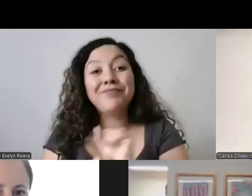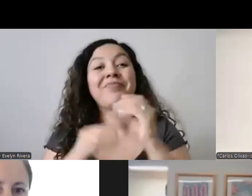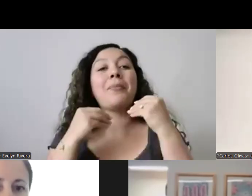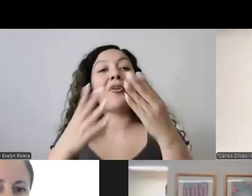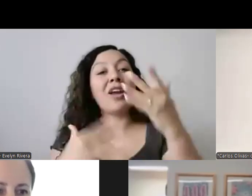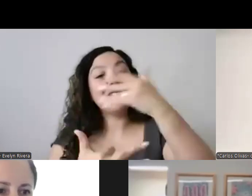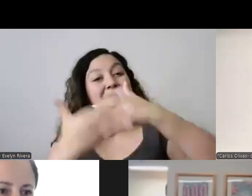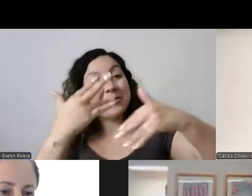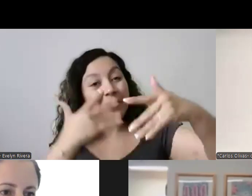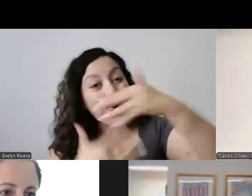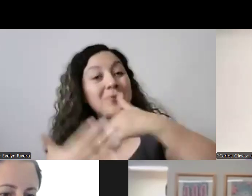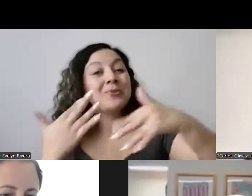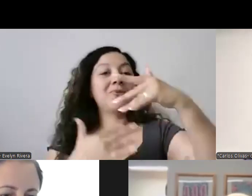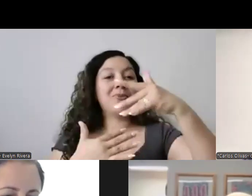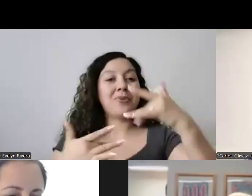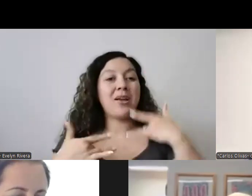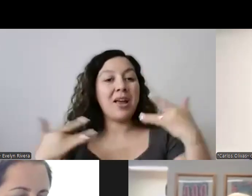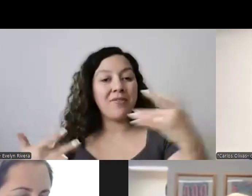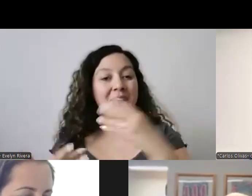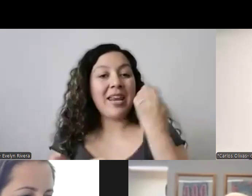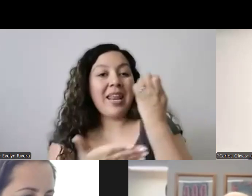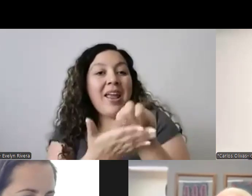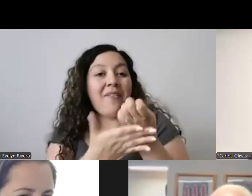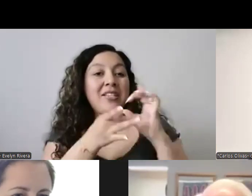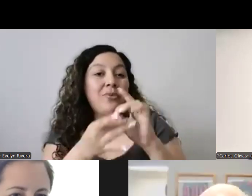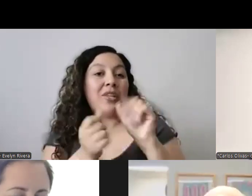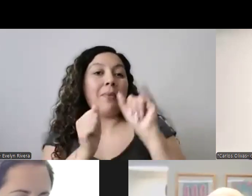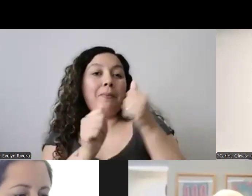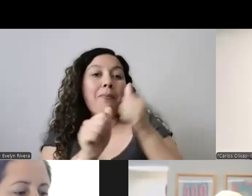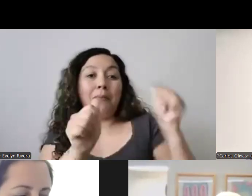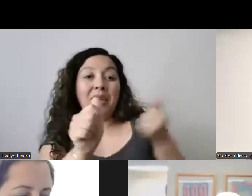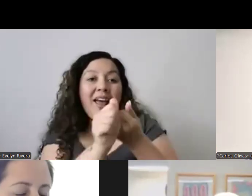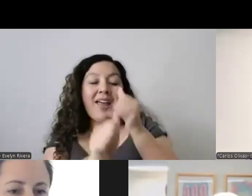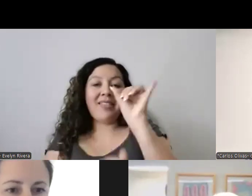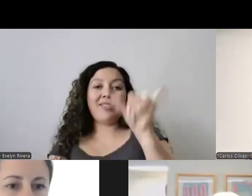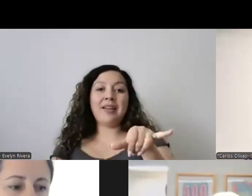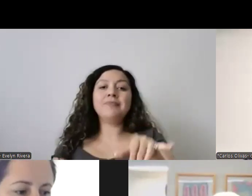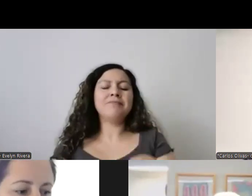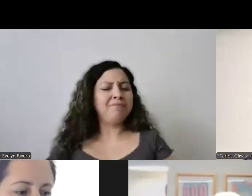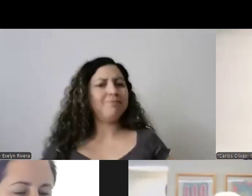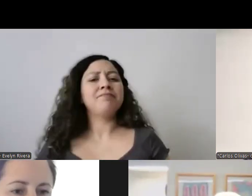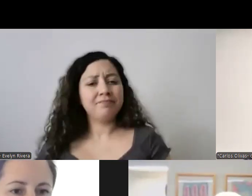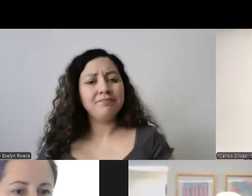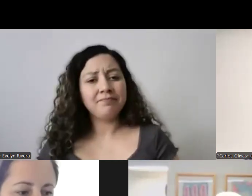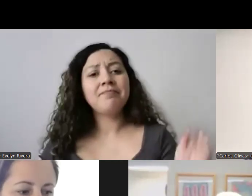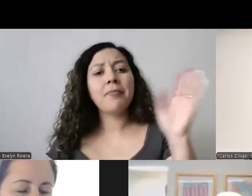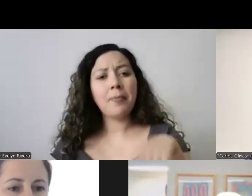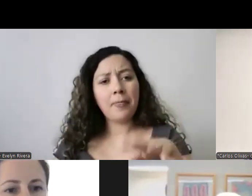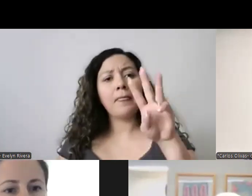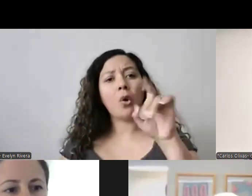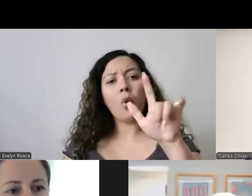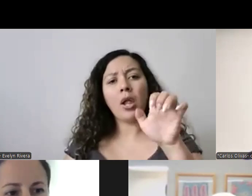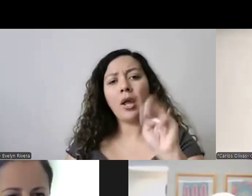social prescriptions and having an evidence base behind that. I mean, I would think it sounds exactly right. It seems to me that rather than, I